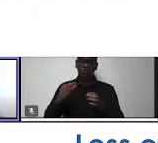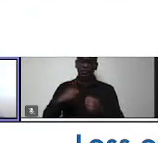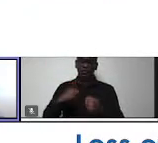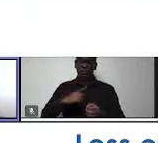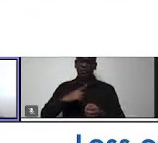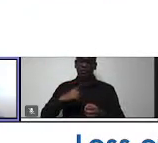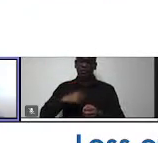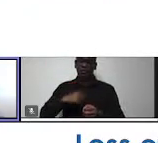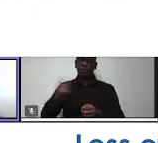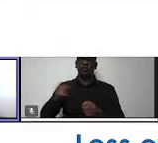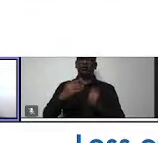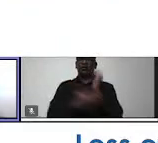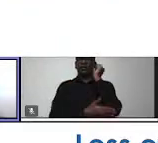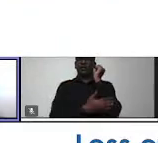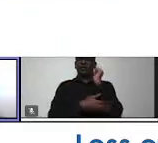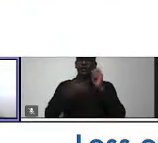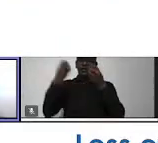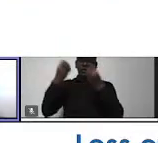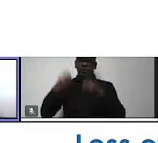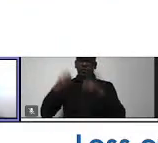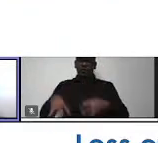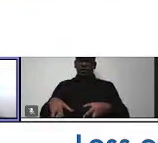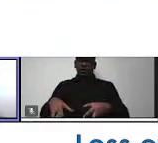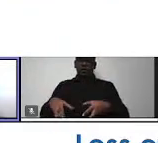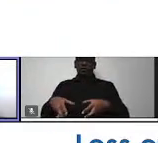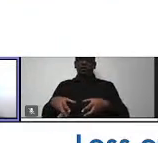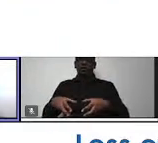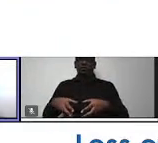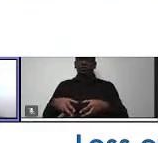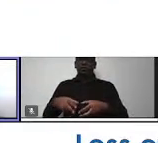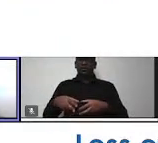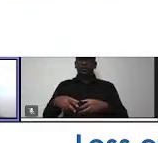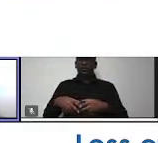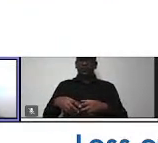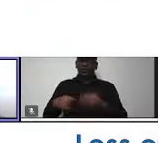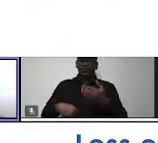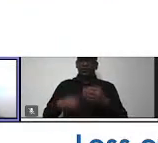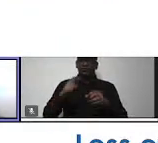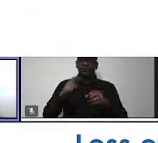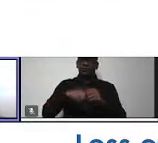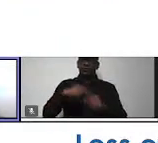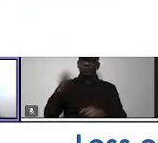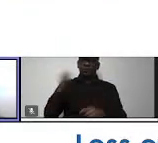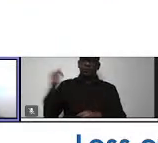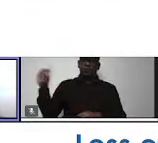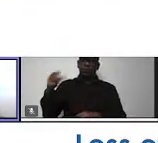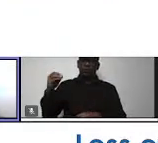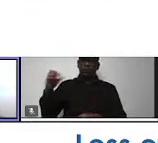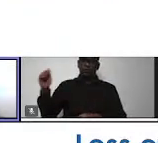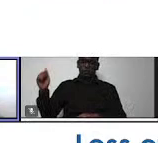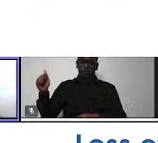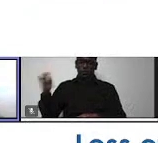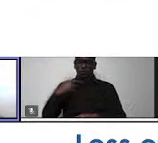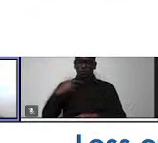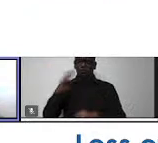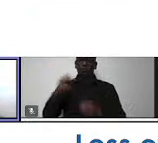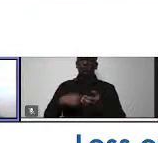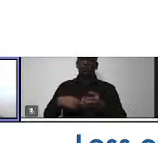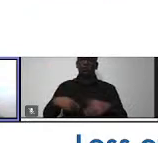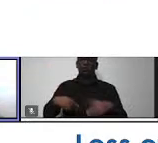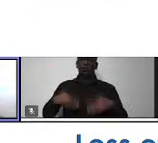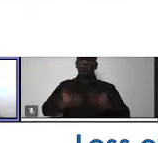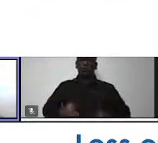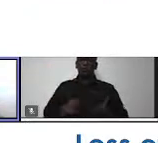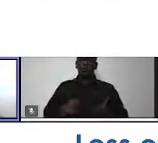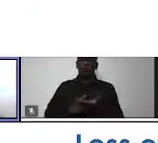have lost actually their eligibility. Stating that is actually from coup, the human rights abuses,